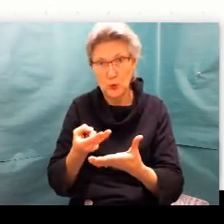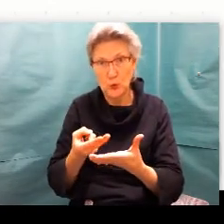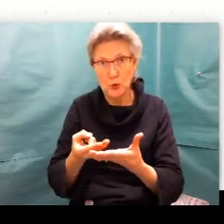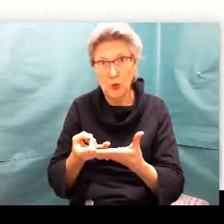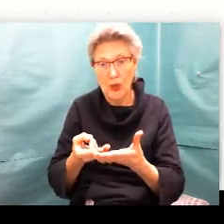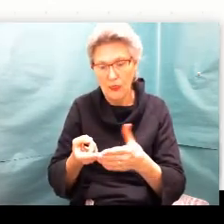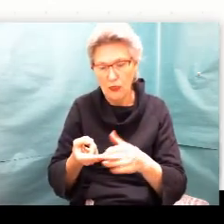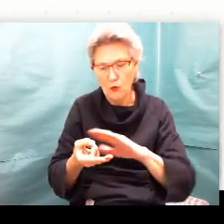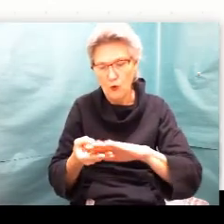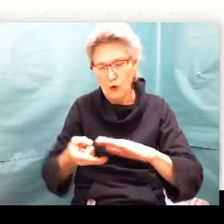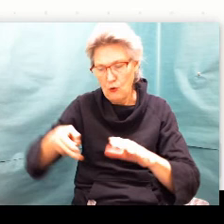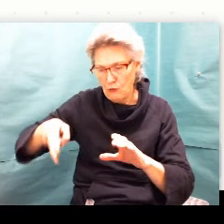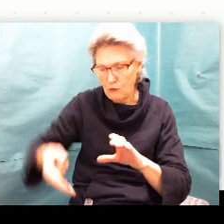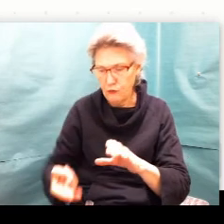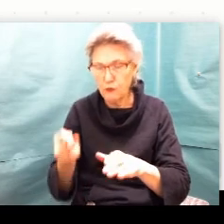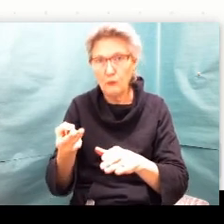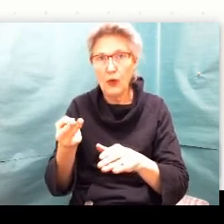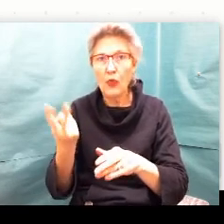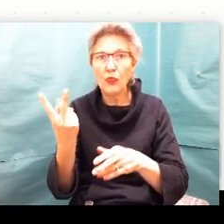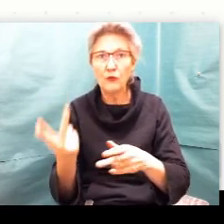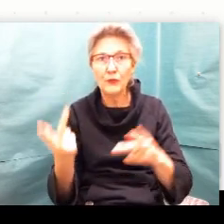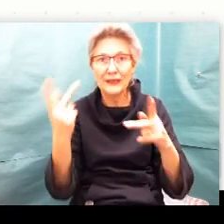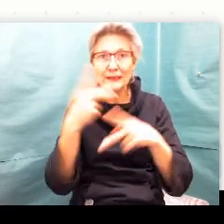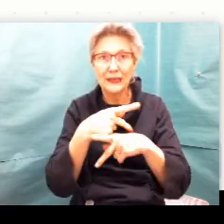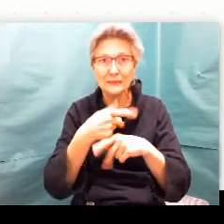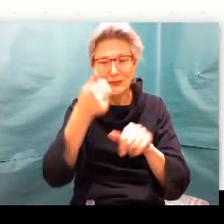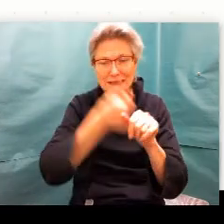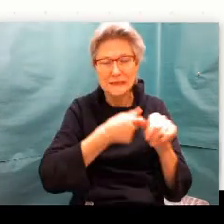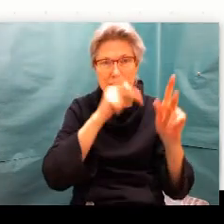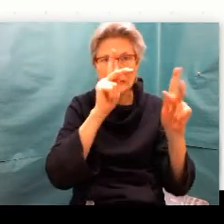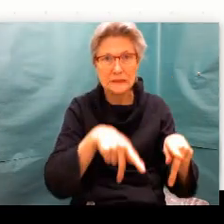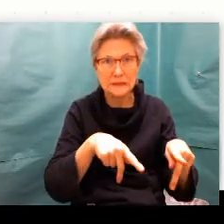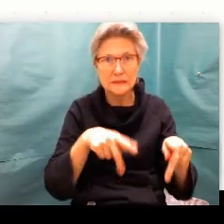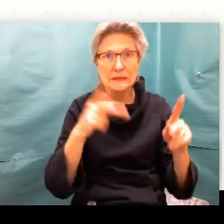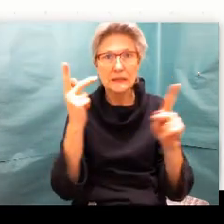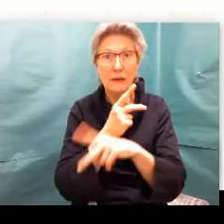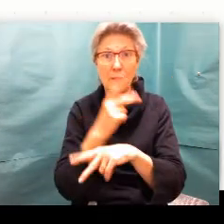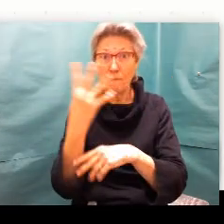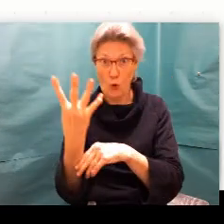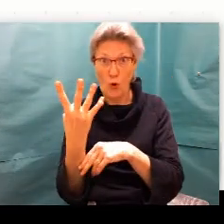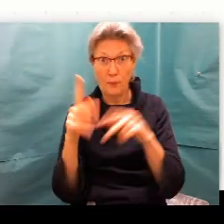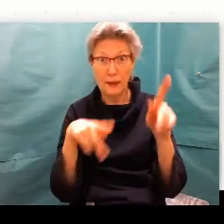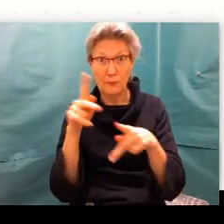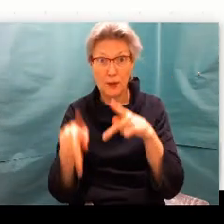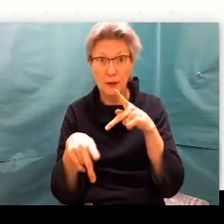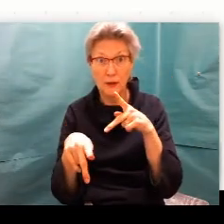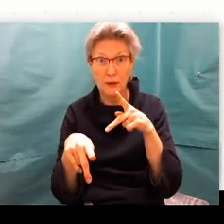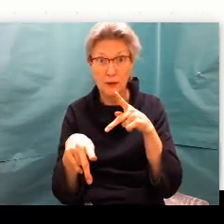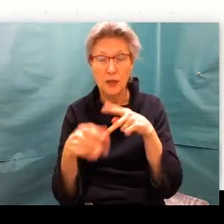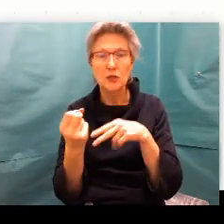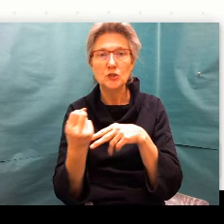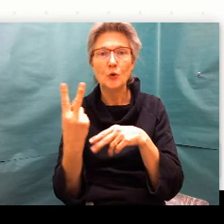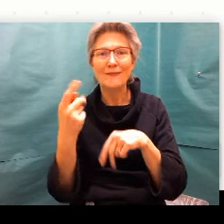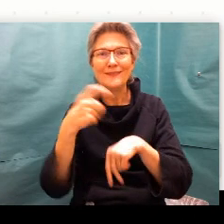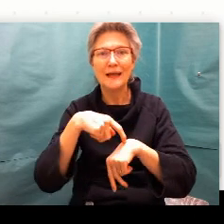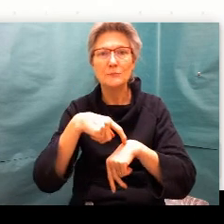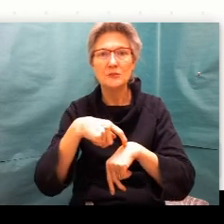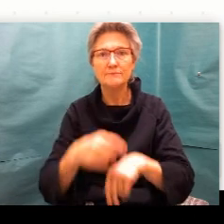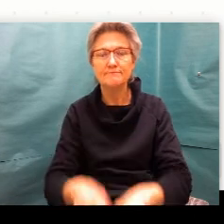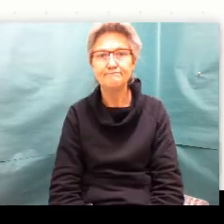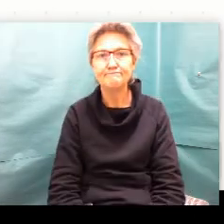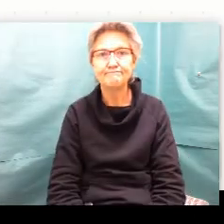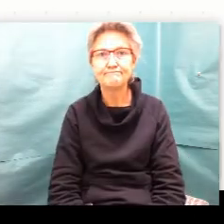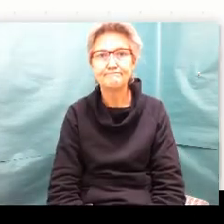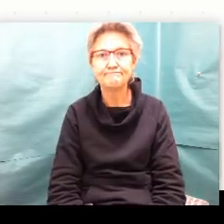per person times my 4 people to fill it 12